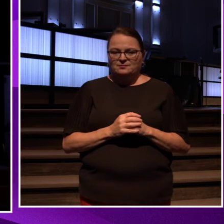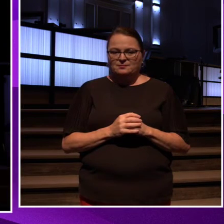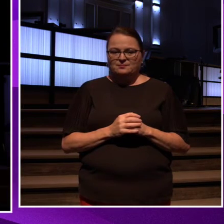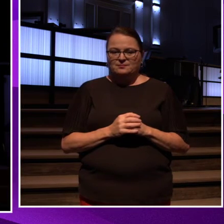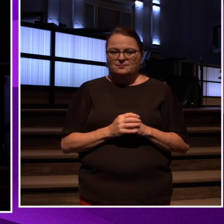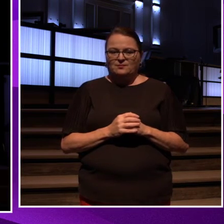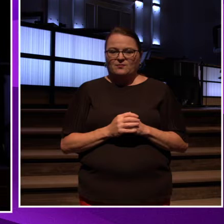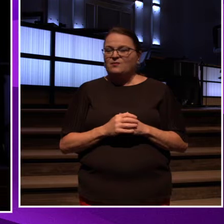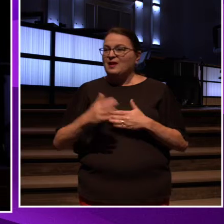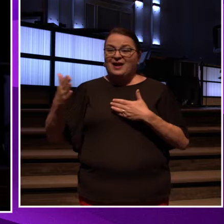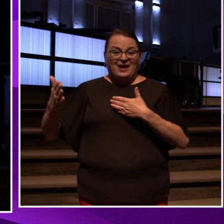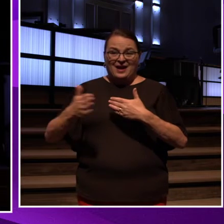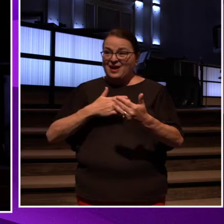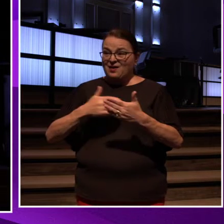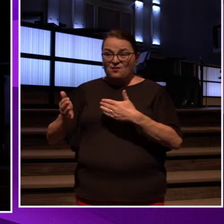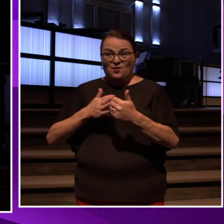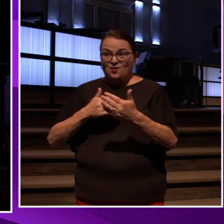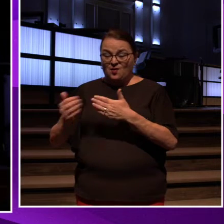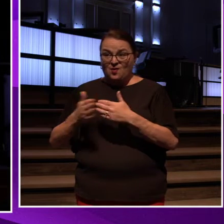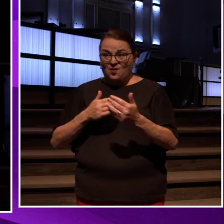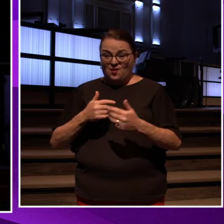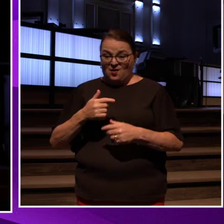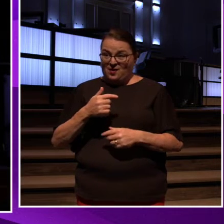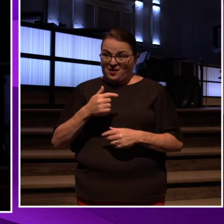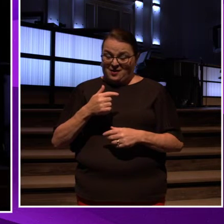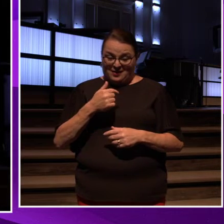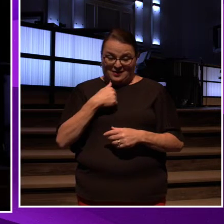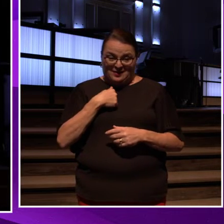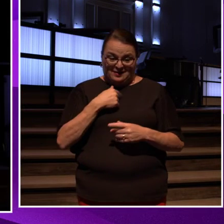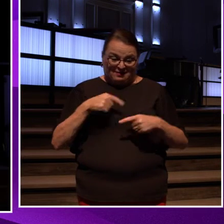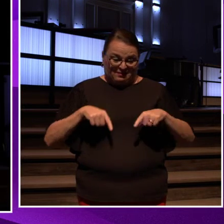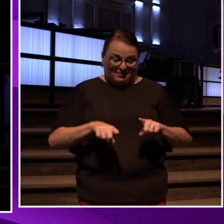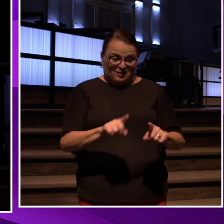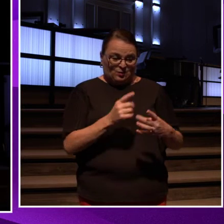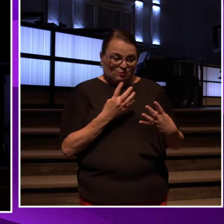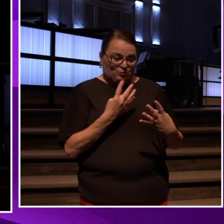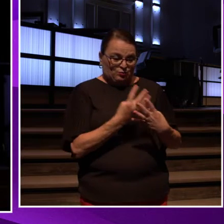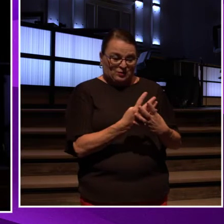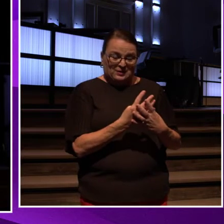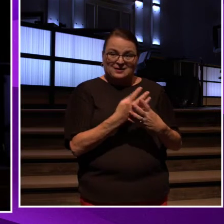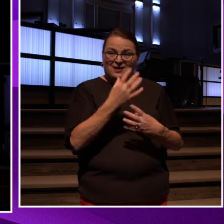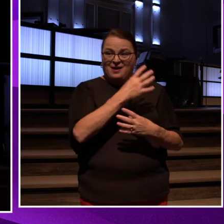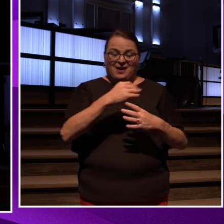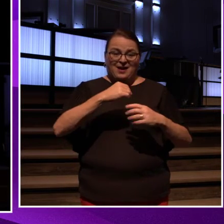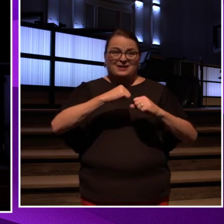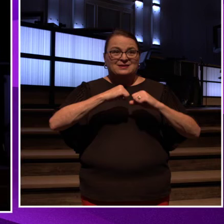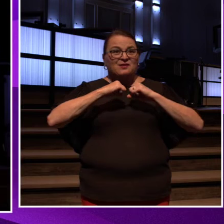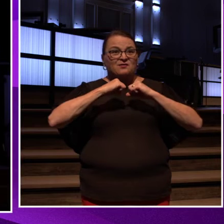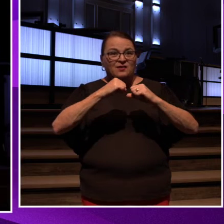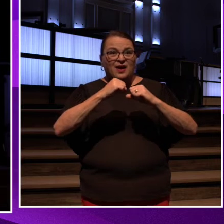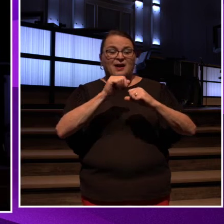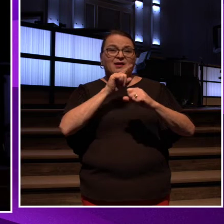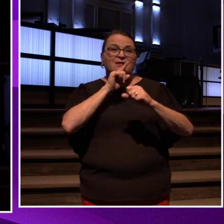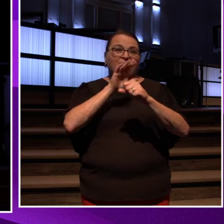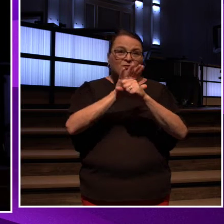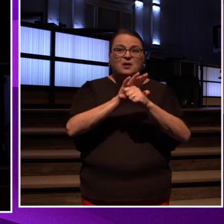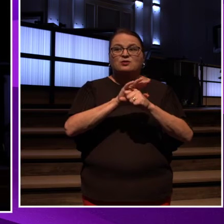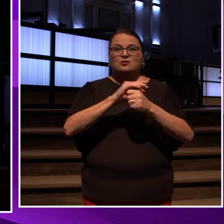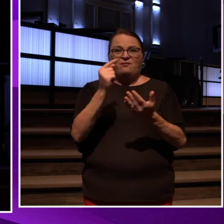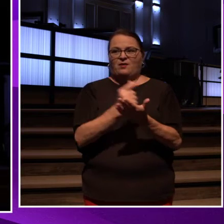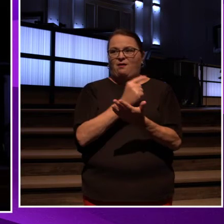Even while I'm here," now look at this, "even both in mine imprisonment and the defense and confirmation of the